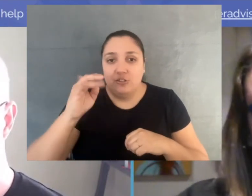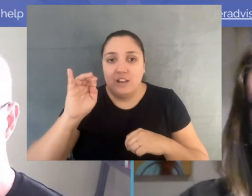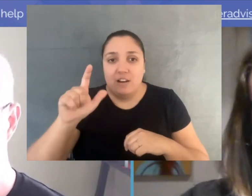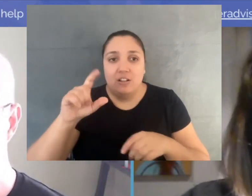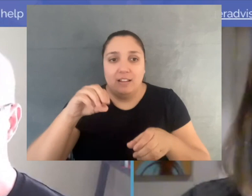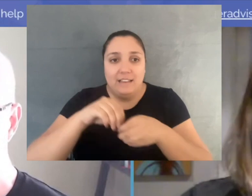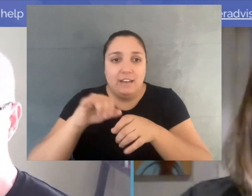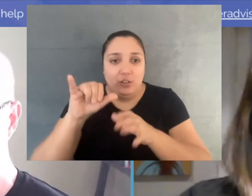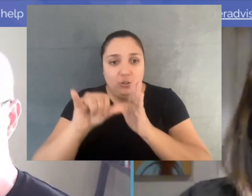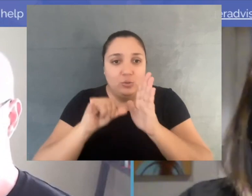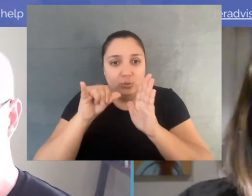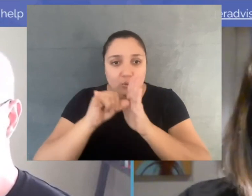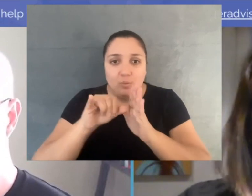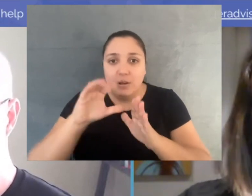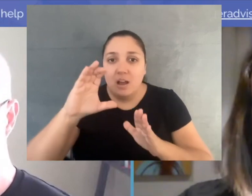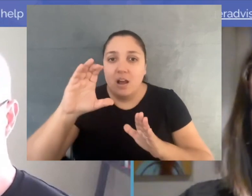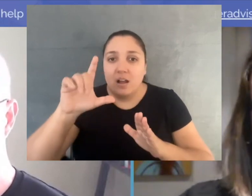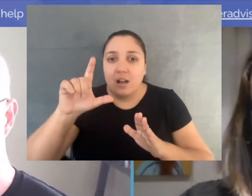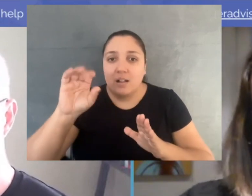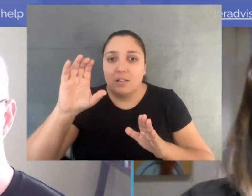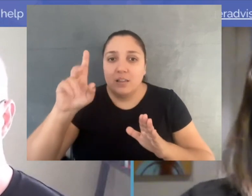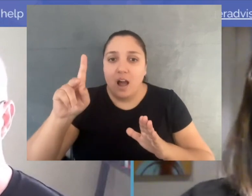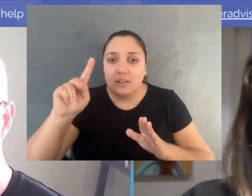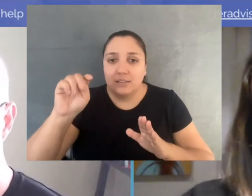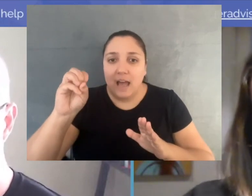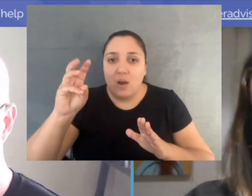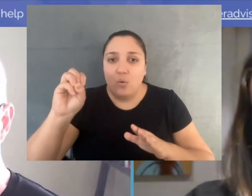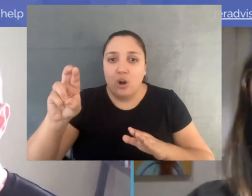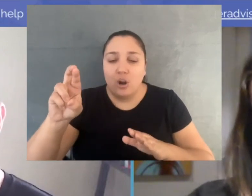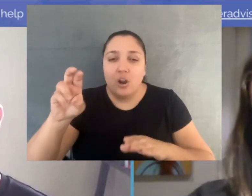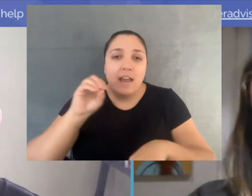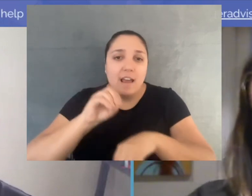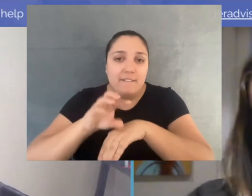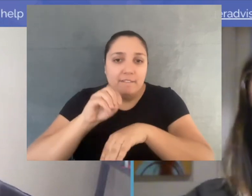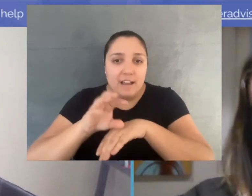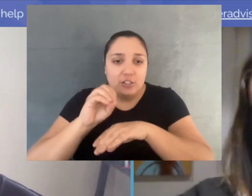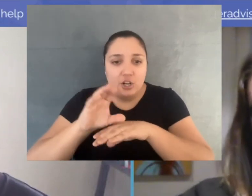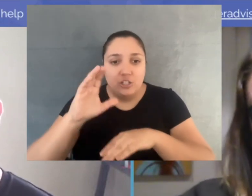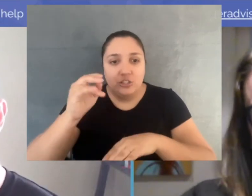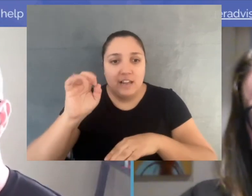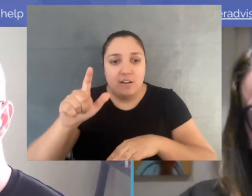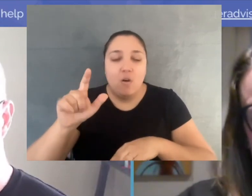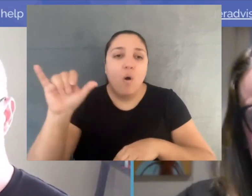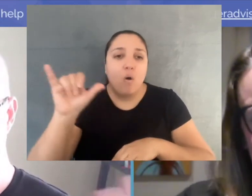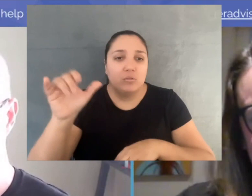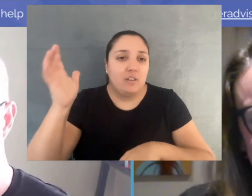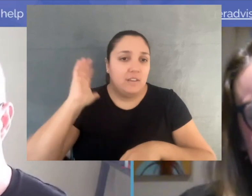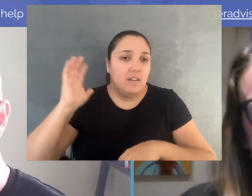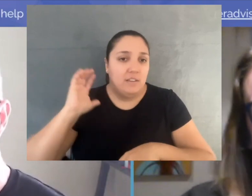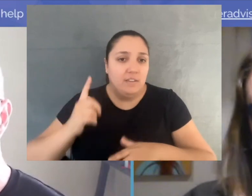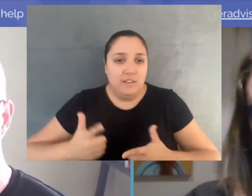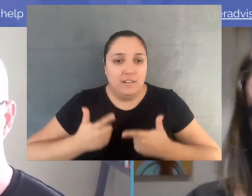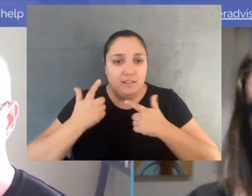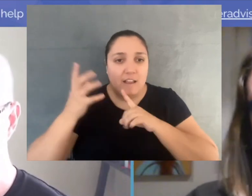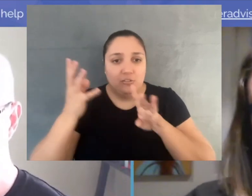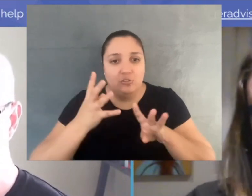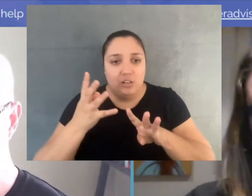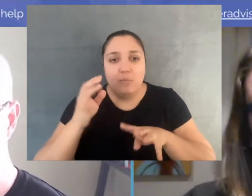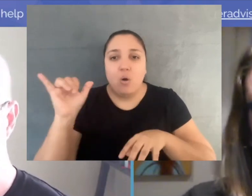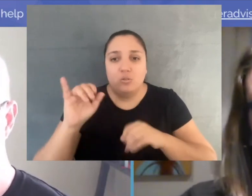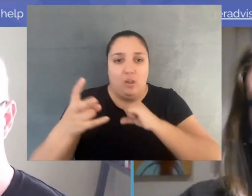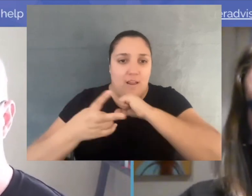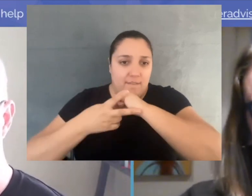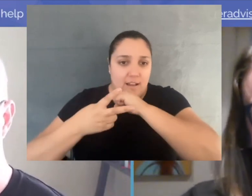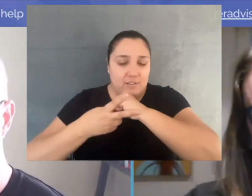watch it in a replay there. We also have a channel on YouTube, which is the Clocktower Advisors channel, and all of the past live streams